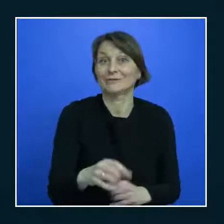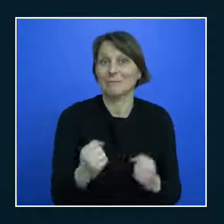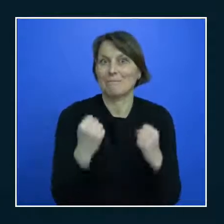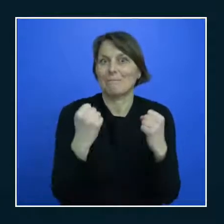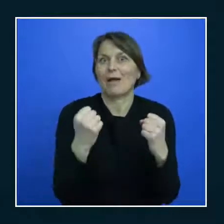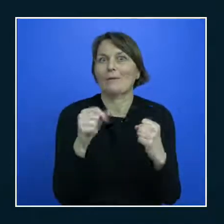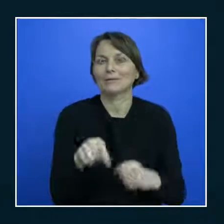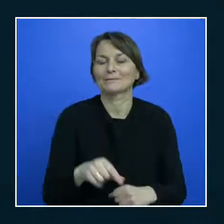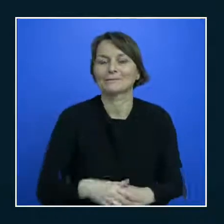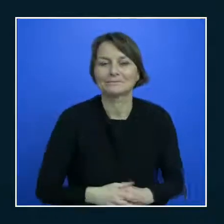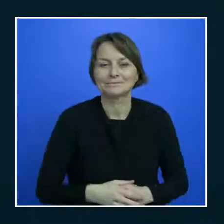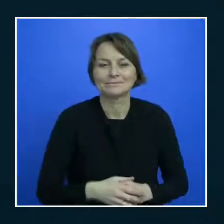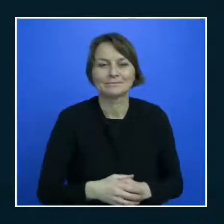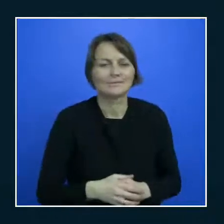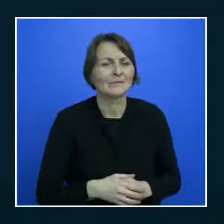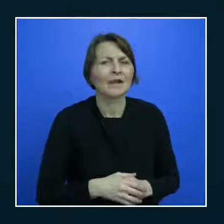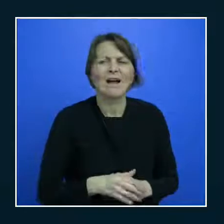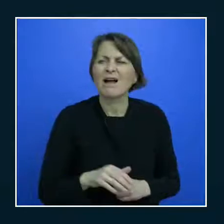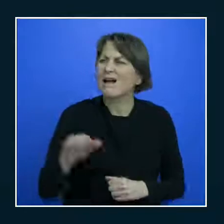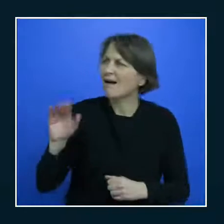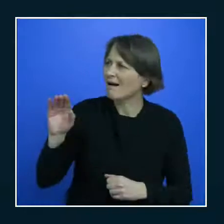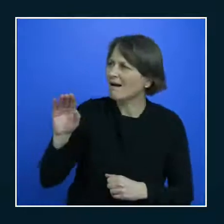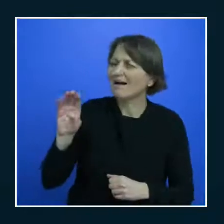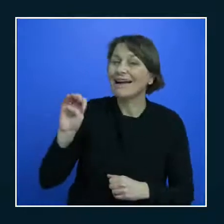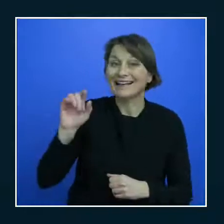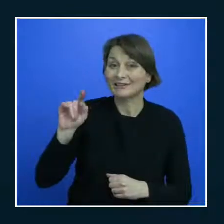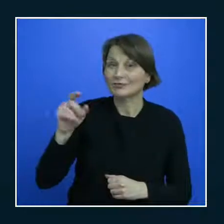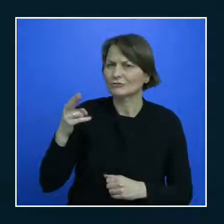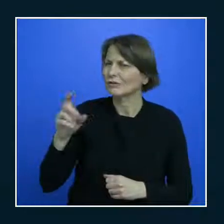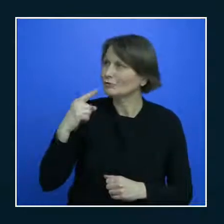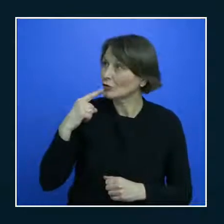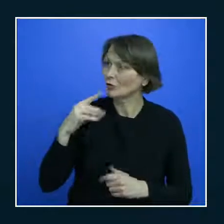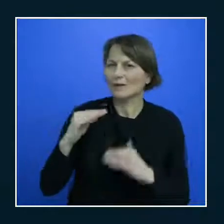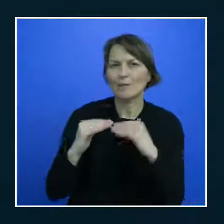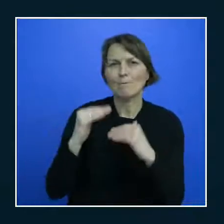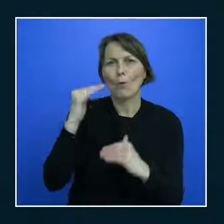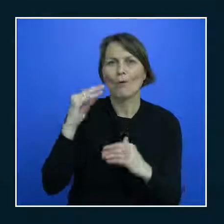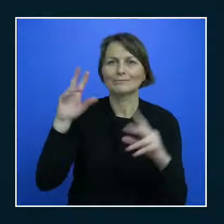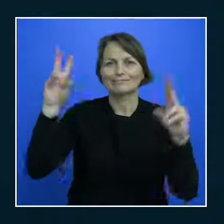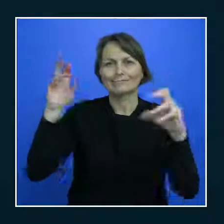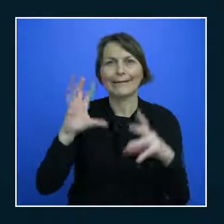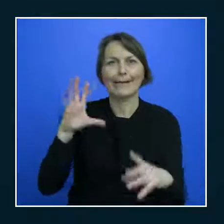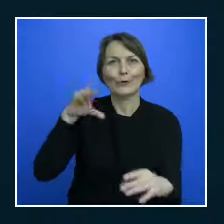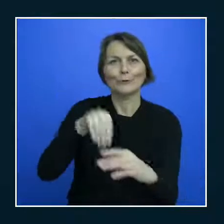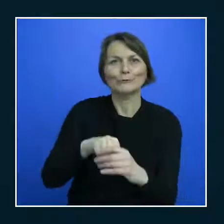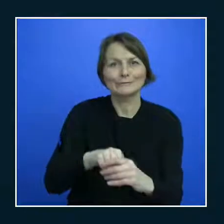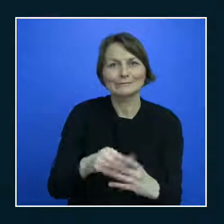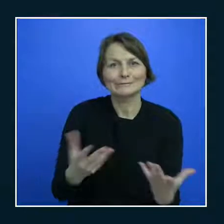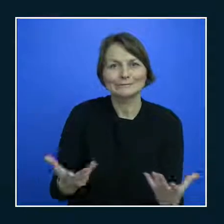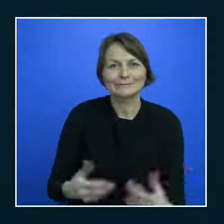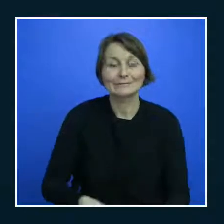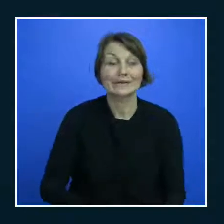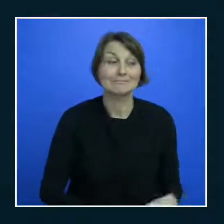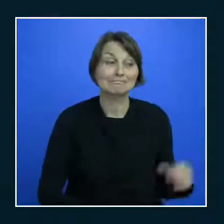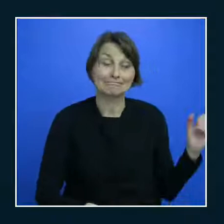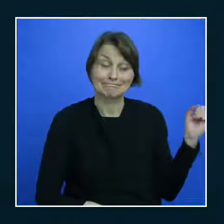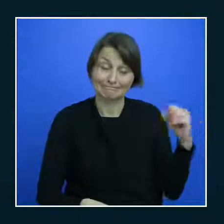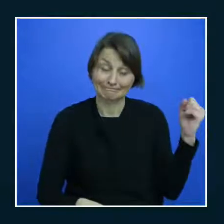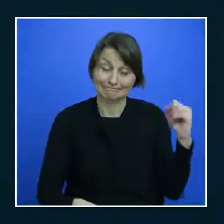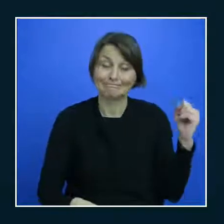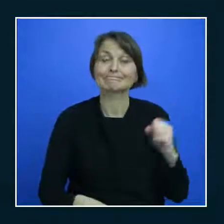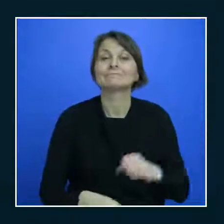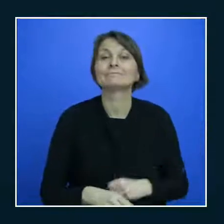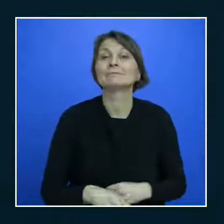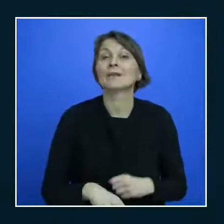That basically makes it also a lot more inclusive. Yeah. Yeah. So, and the cool thing is